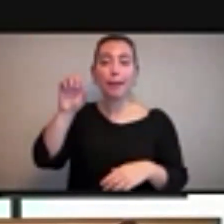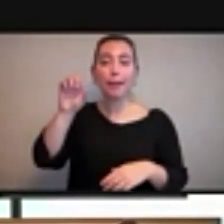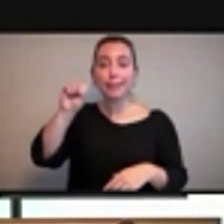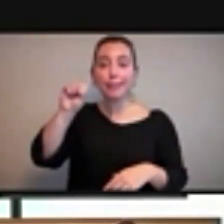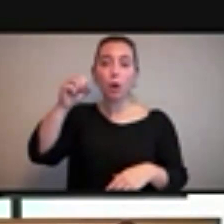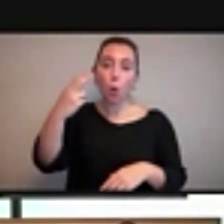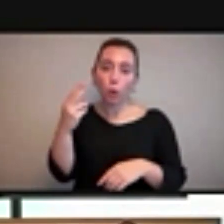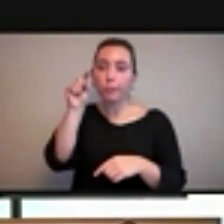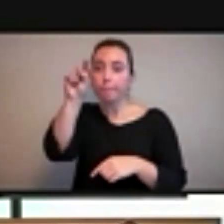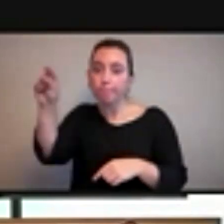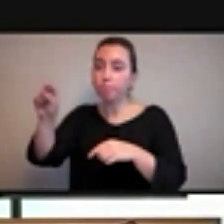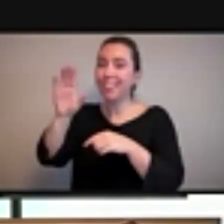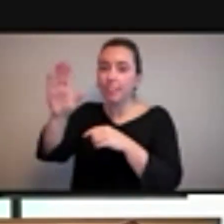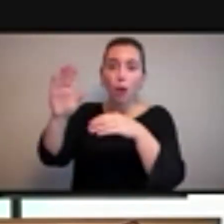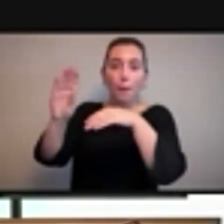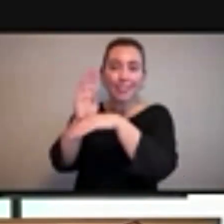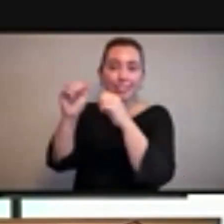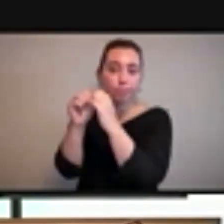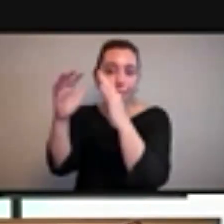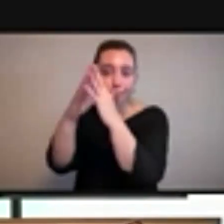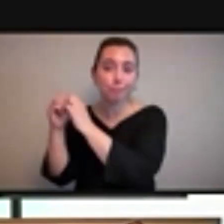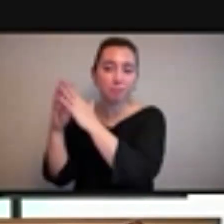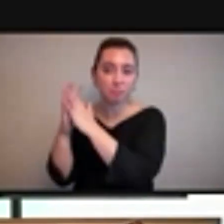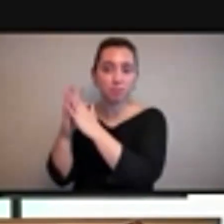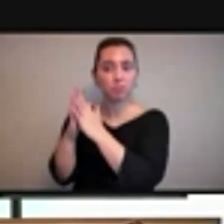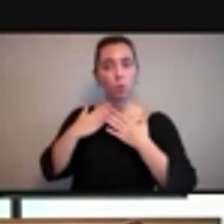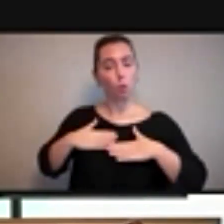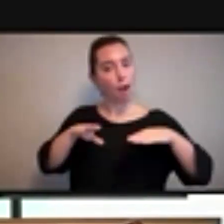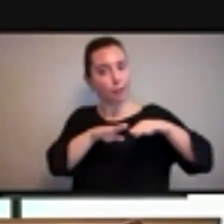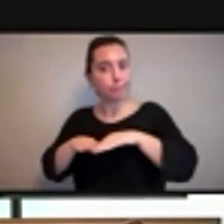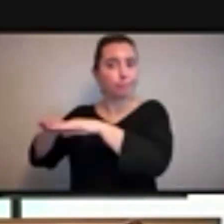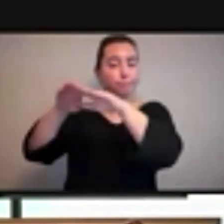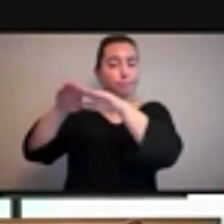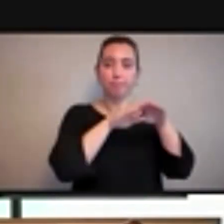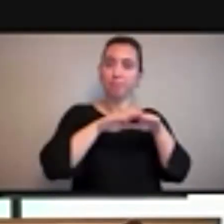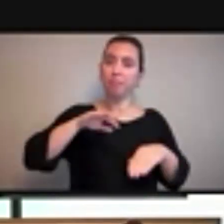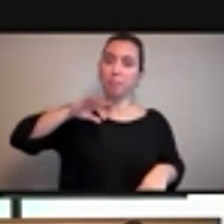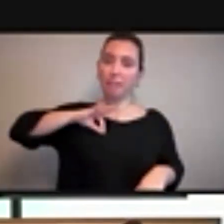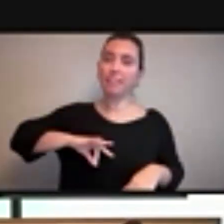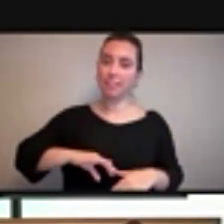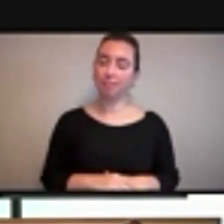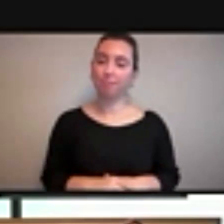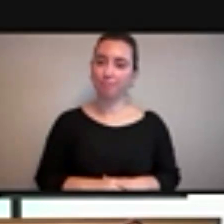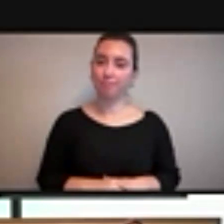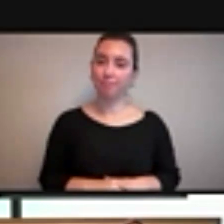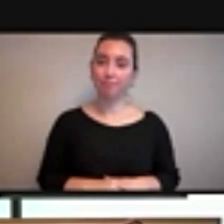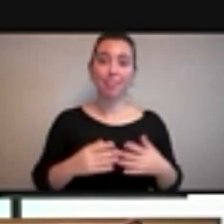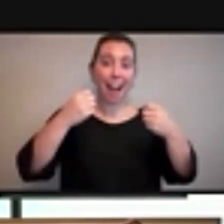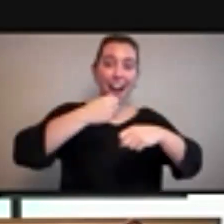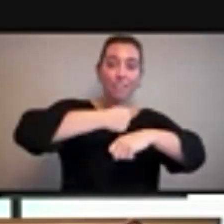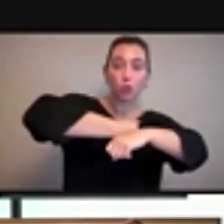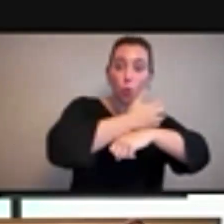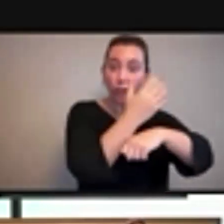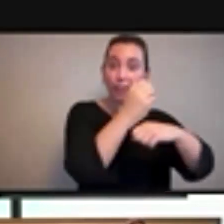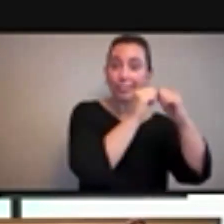Europe get the same benefits as in other regions and local chapters and so on. So there is a Nordic chapter covering